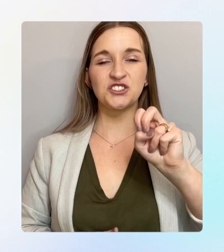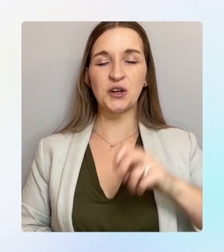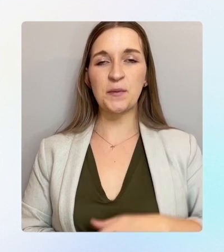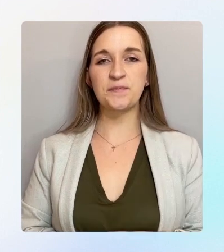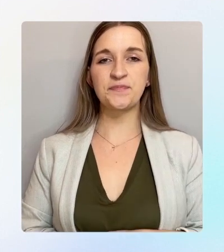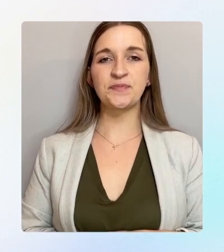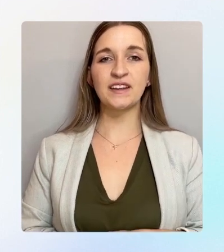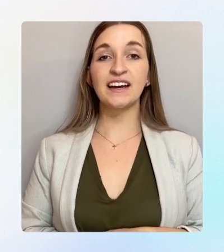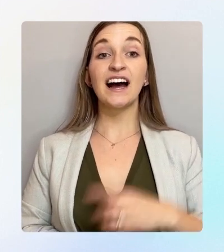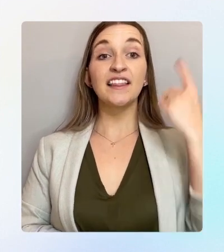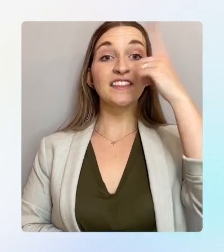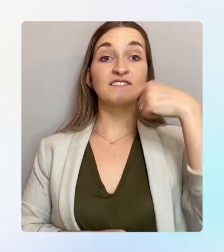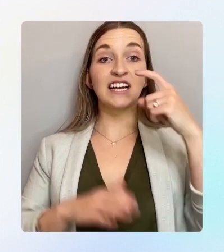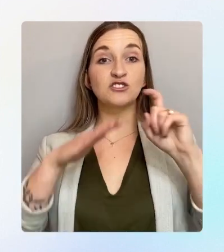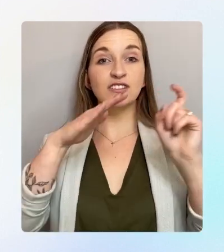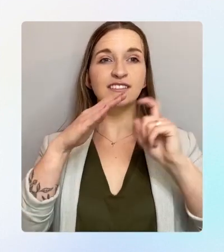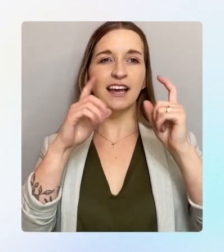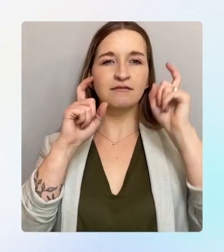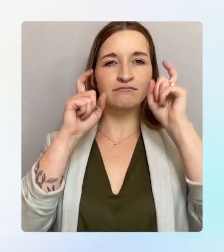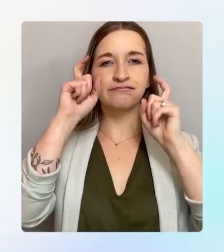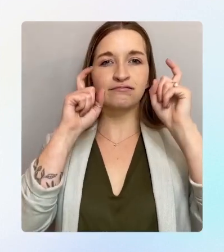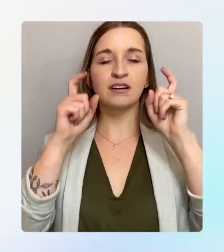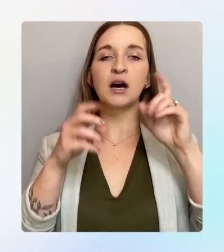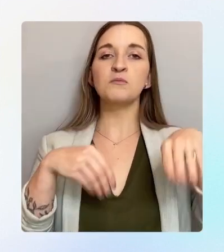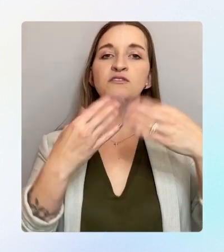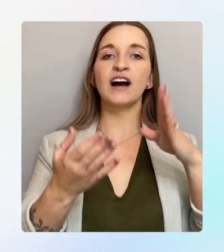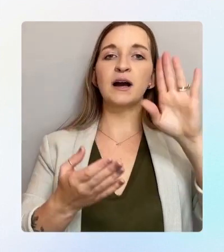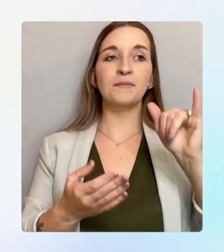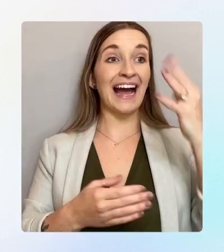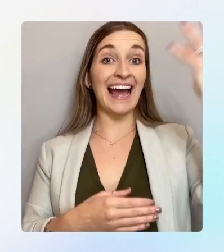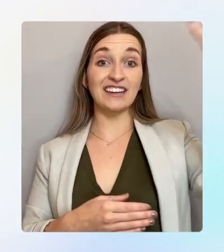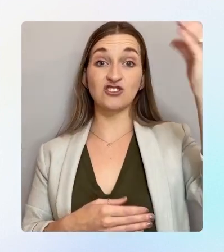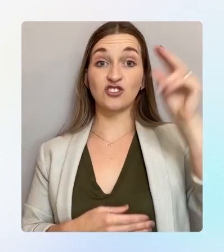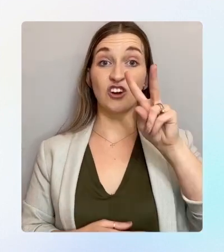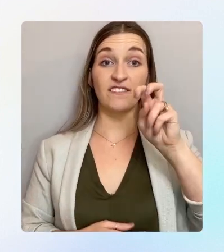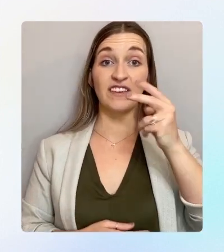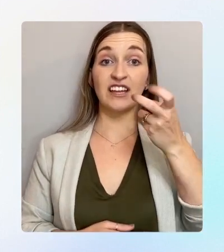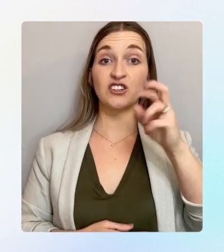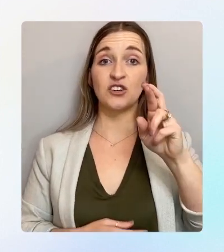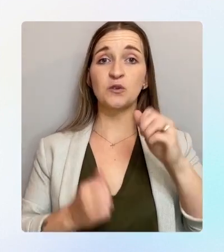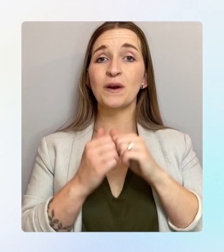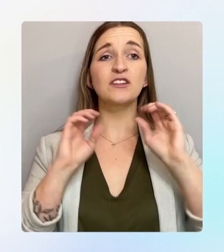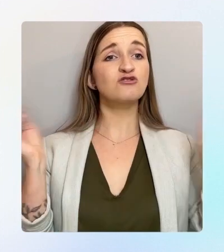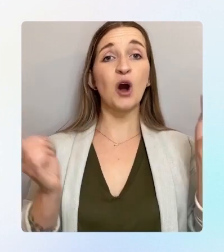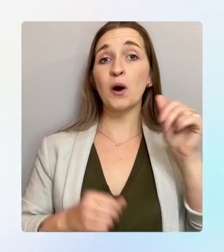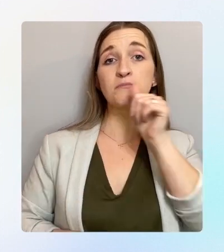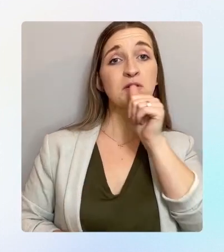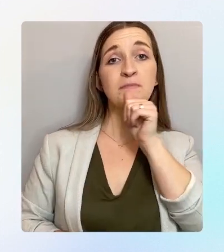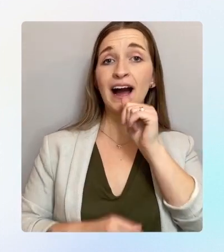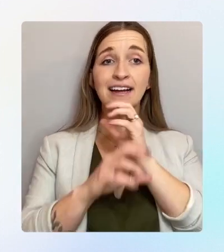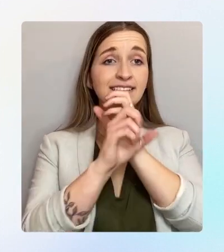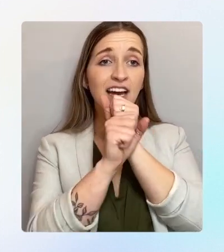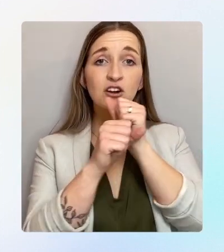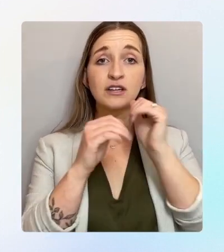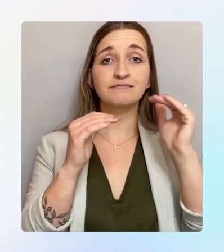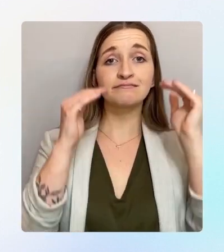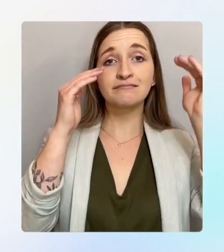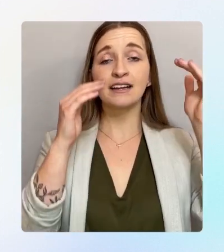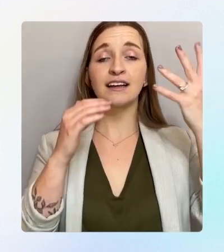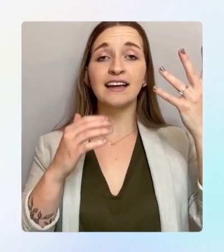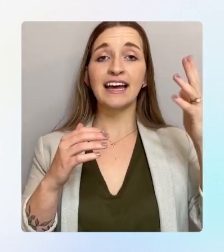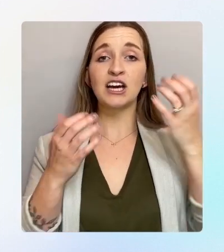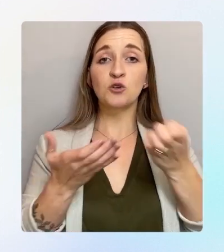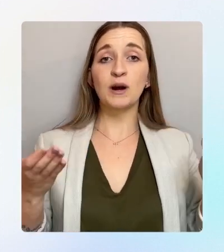social presence features. The facial scans for the blend shapes were provided by an external vendor with no